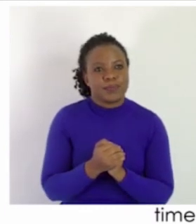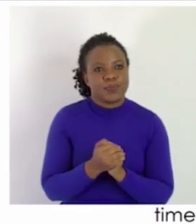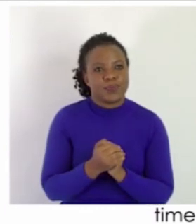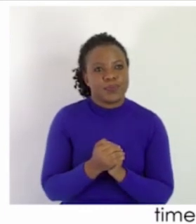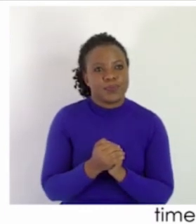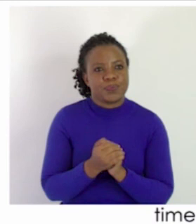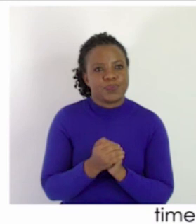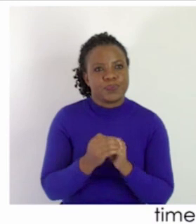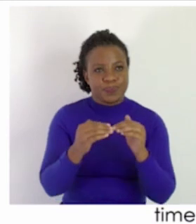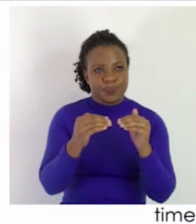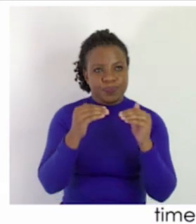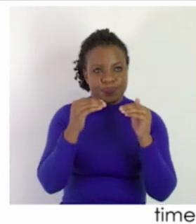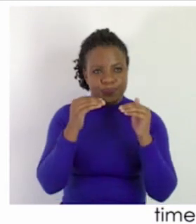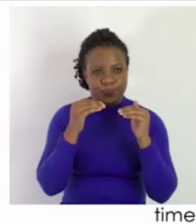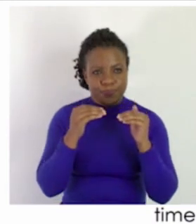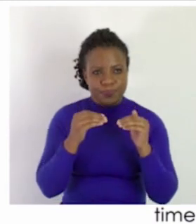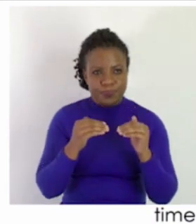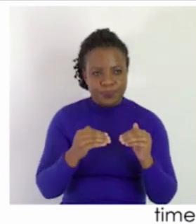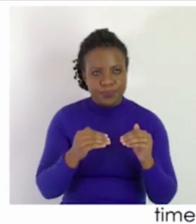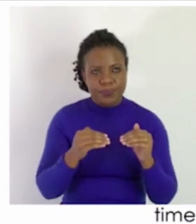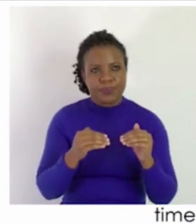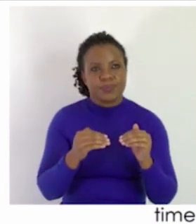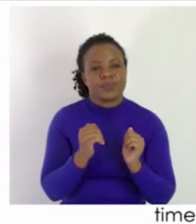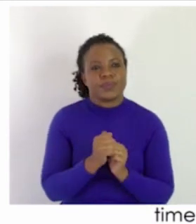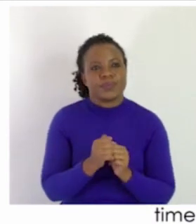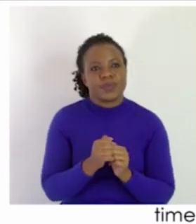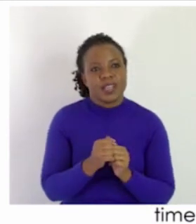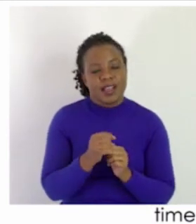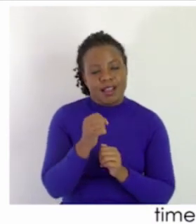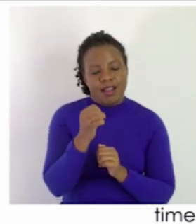Right, the last part is saying